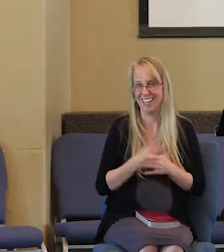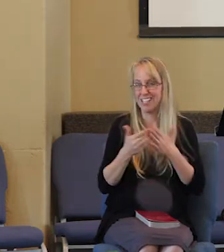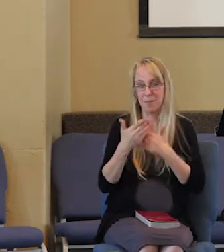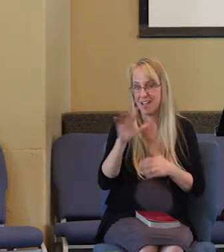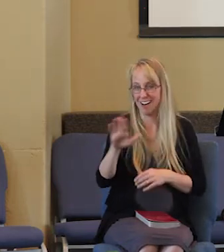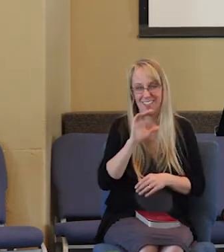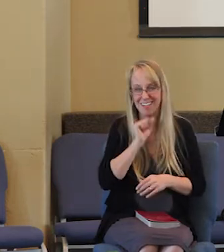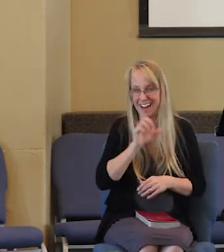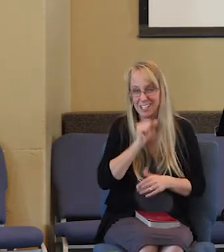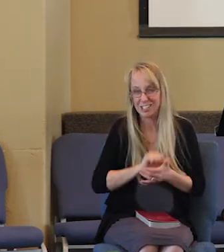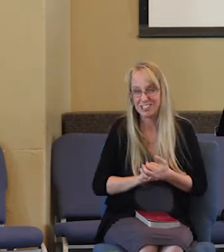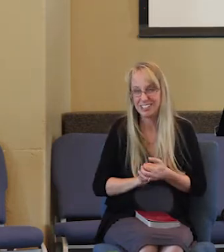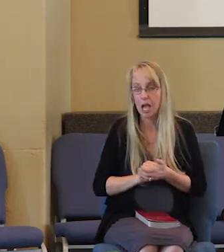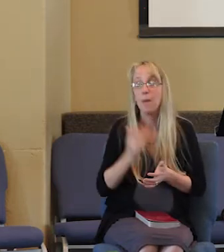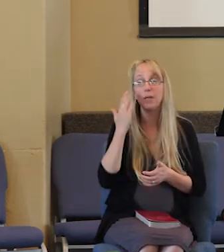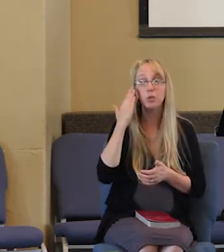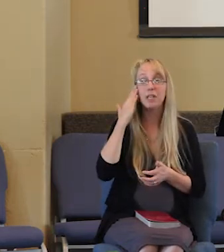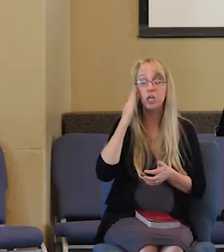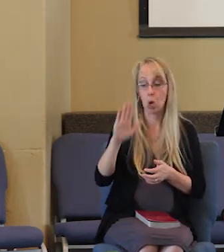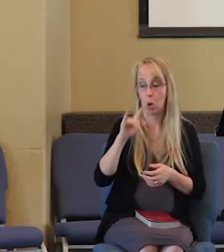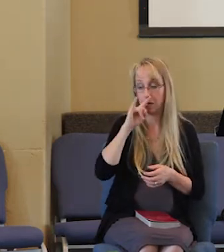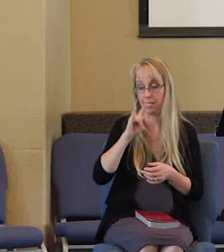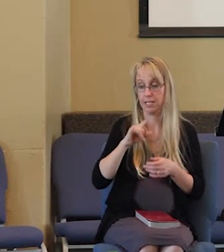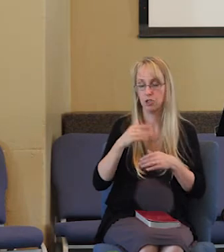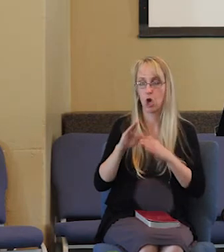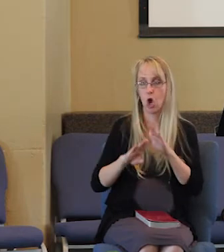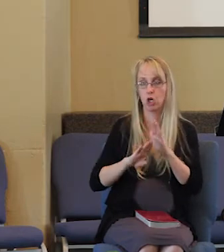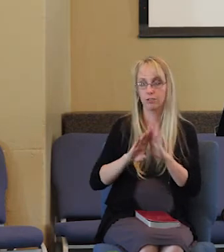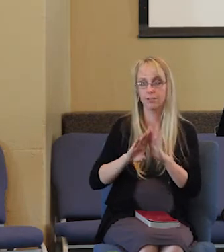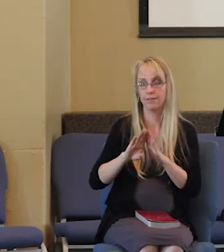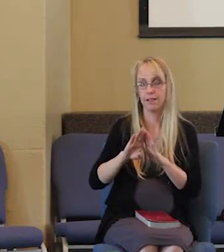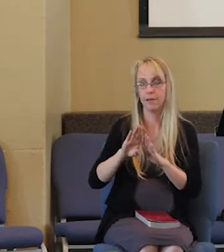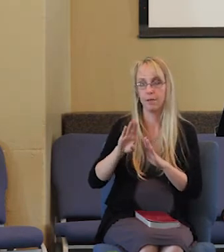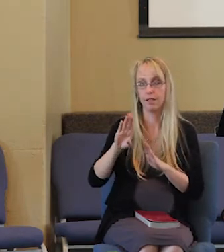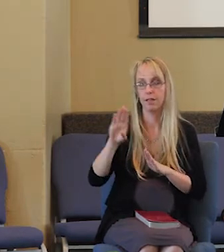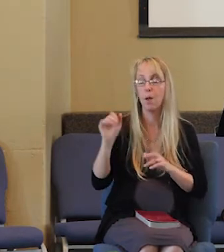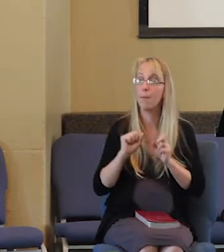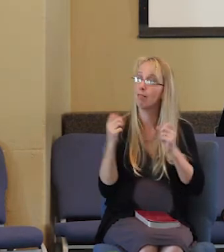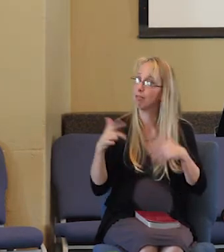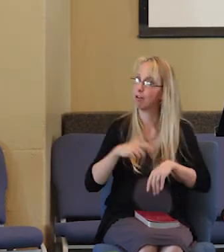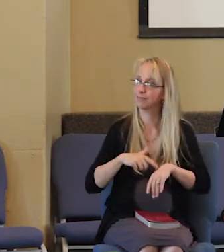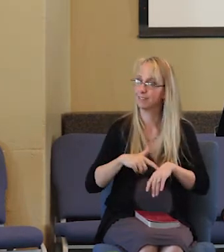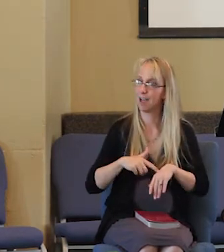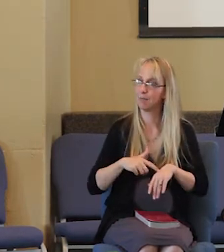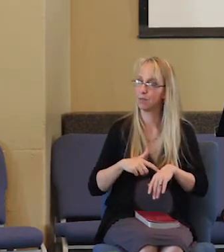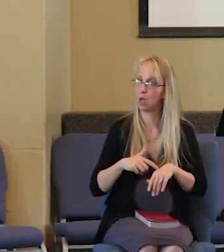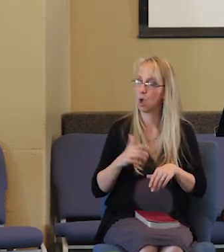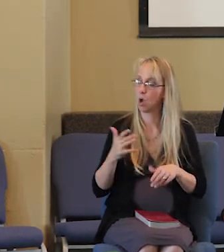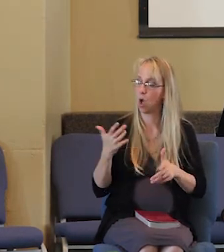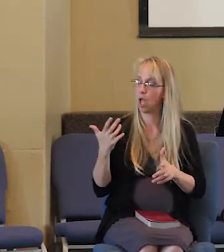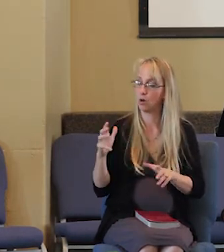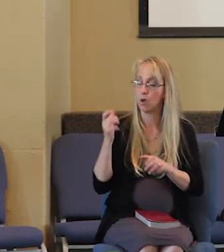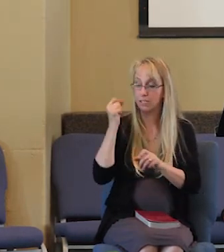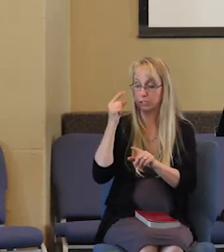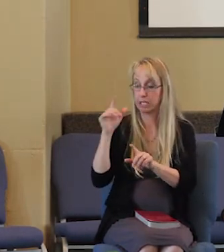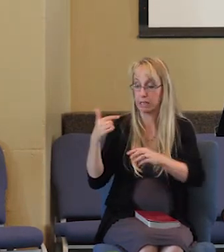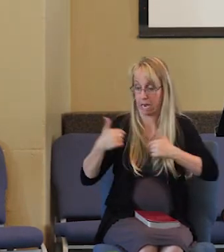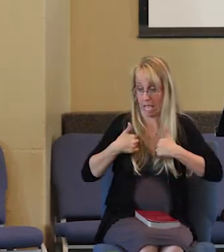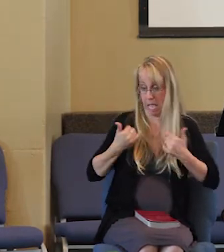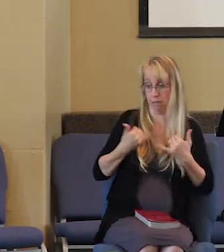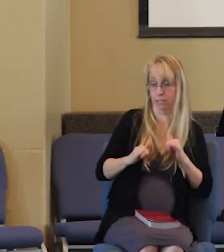See, because we know our kids are a work in progress, but a lot of times we don't want them to understand that we're still a work in progress.